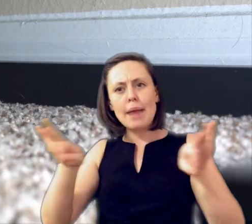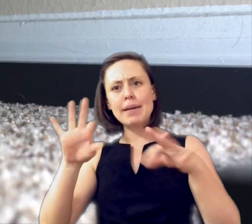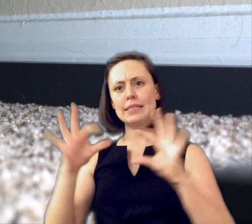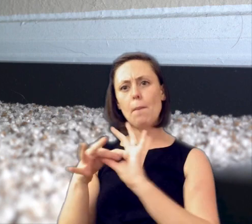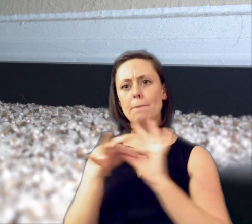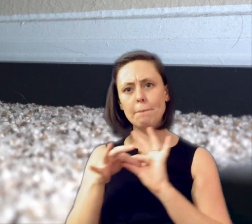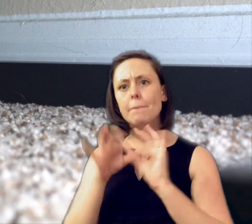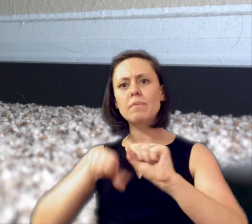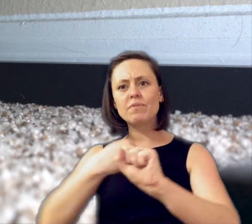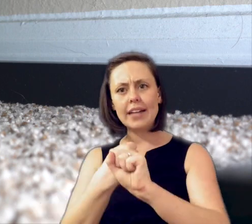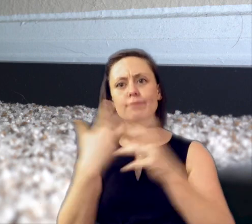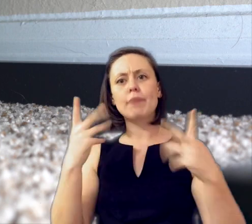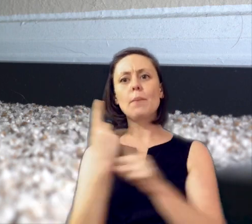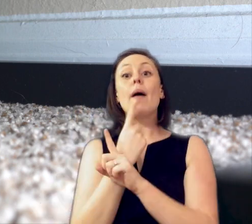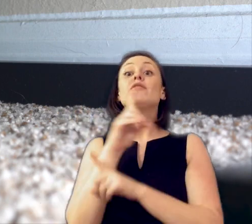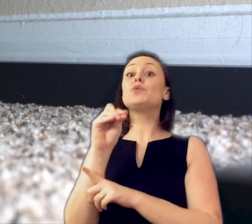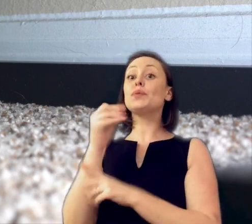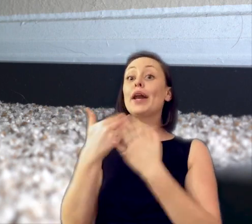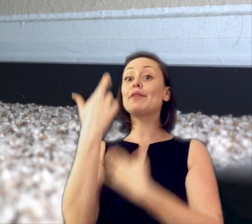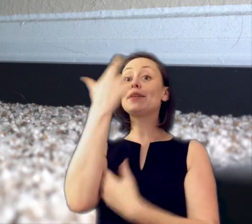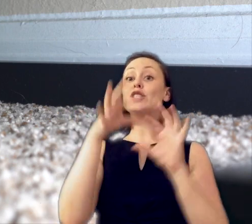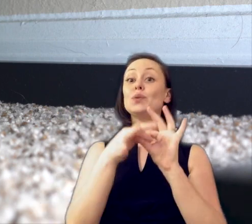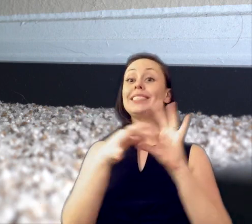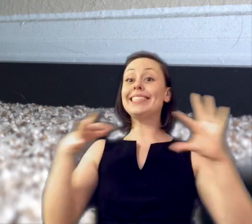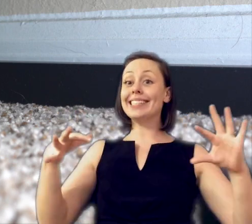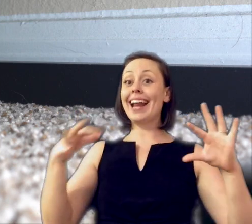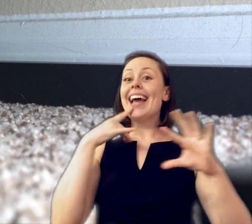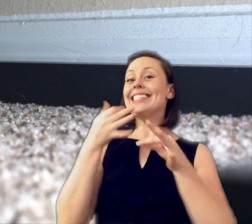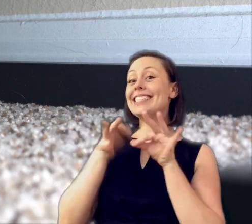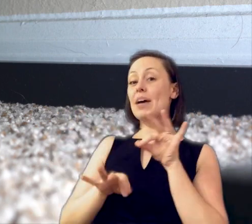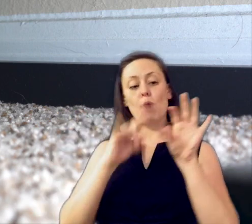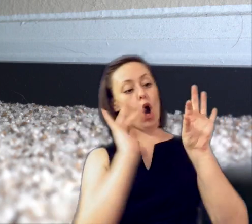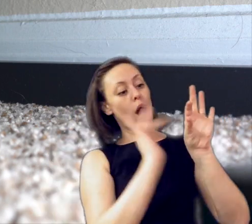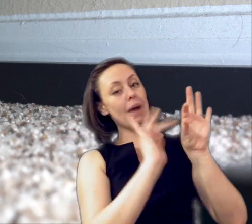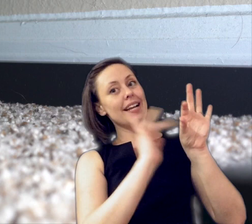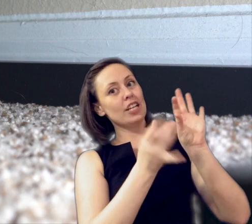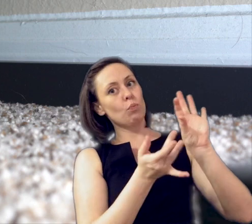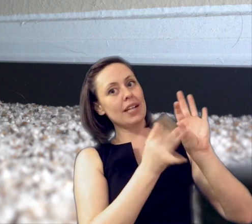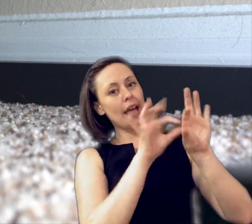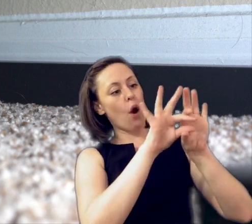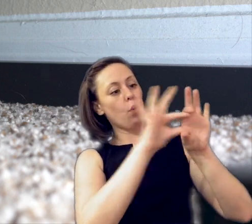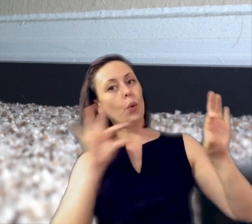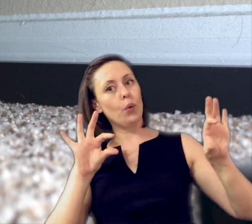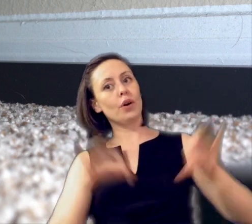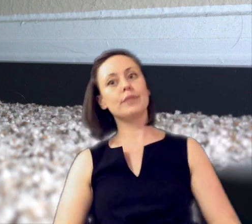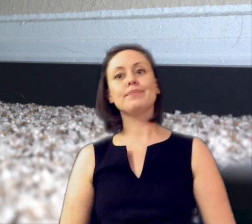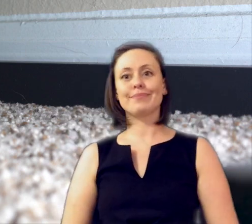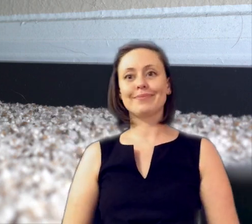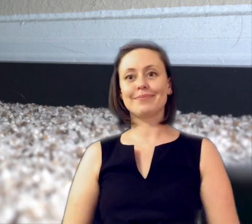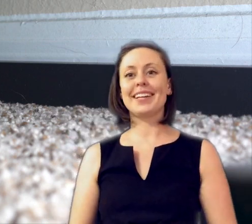securely fastened. If you do, for whatever reason, need to disconnect it, there's a simple button on the side you just need to press and it will slide